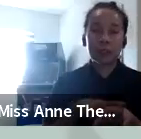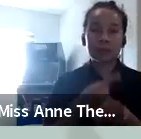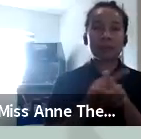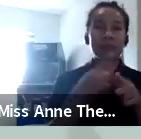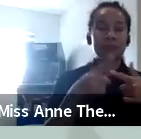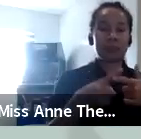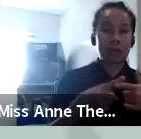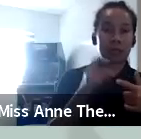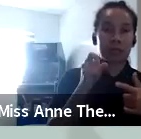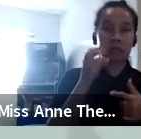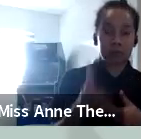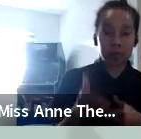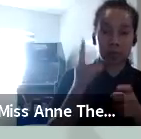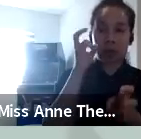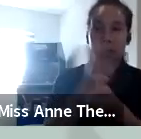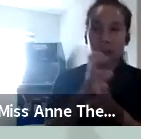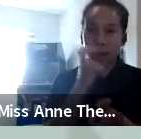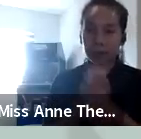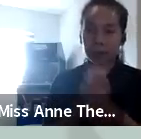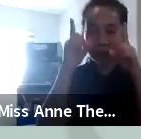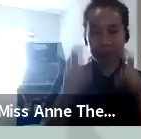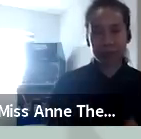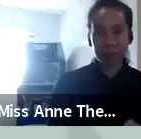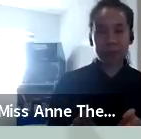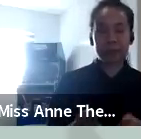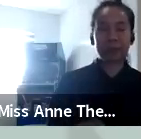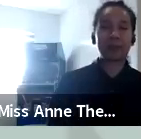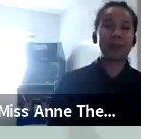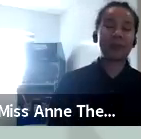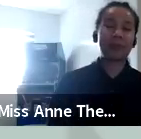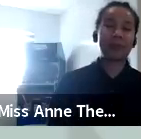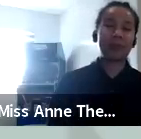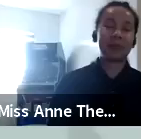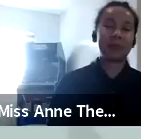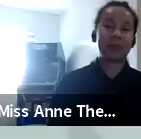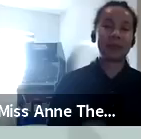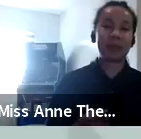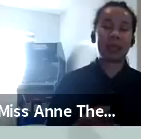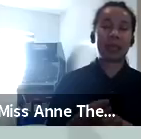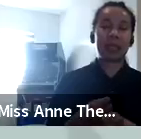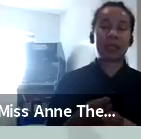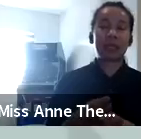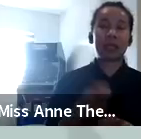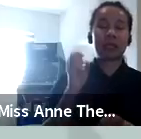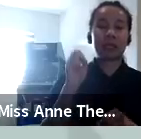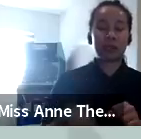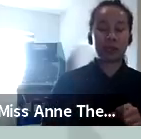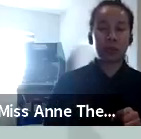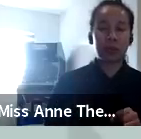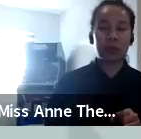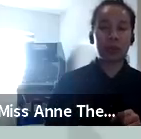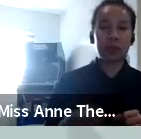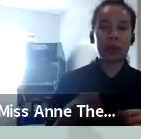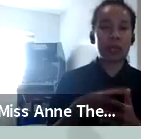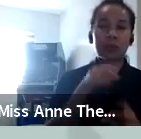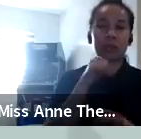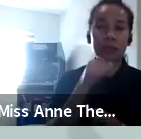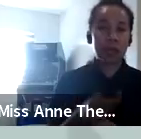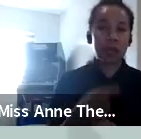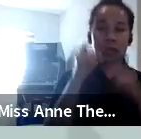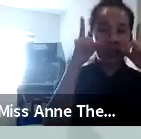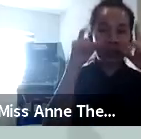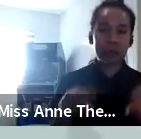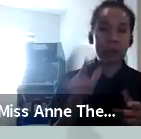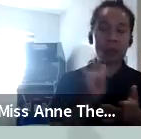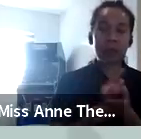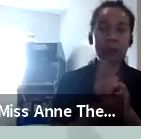exam will be. And then destiny hit me so hard because it was not the exam that